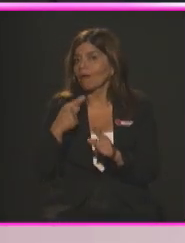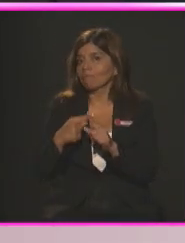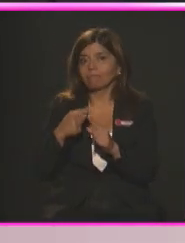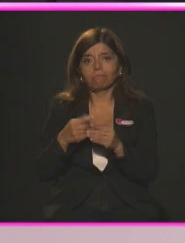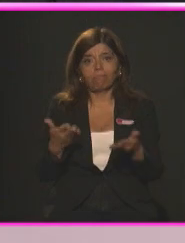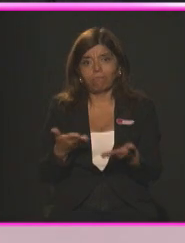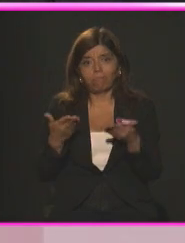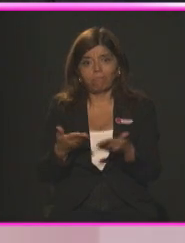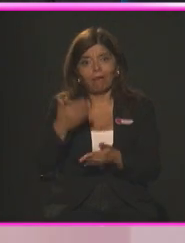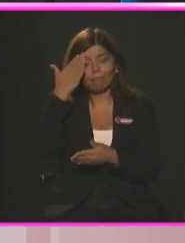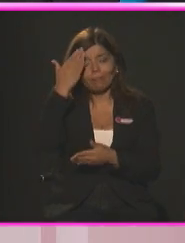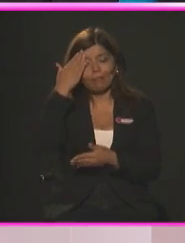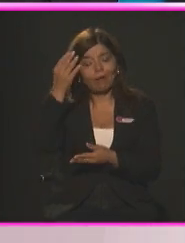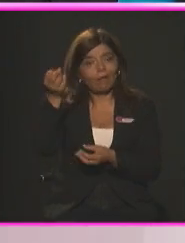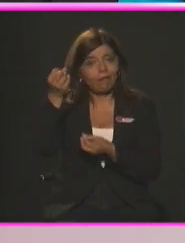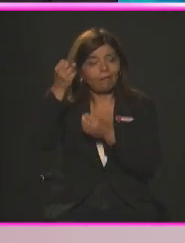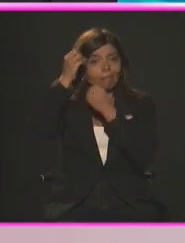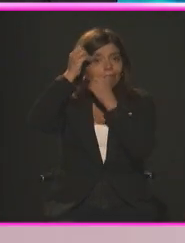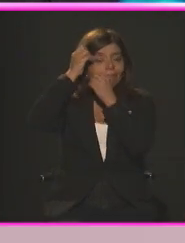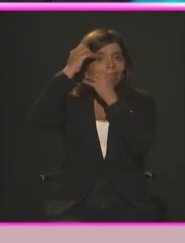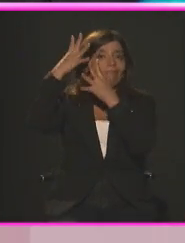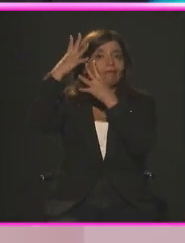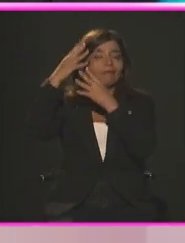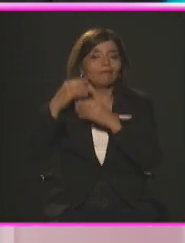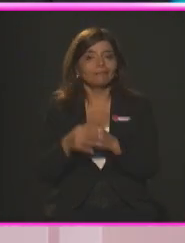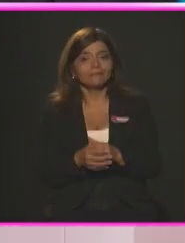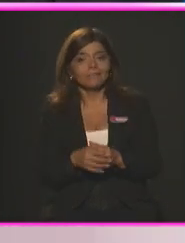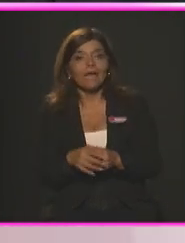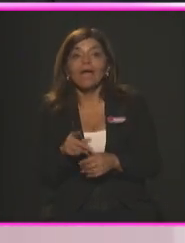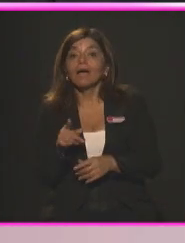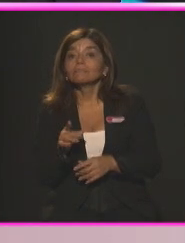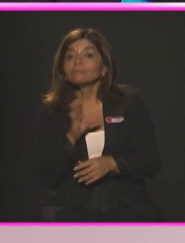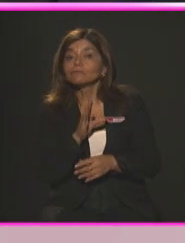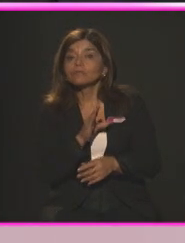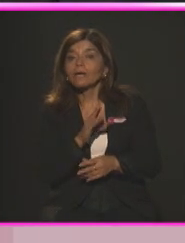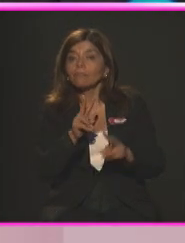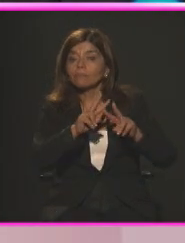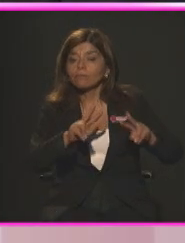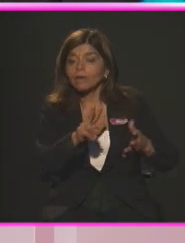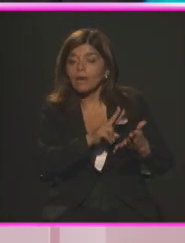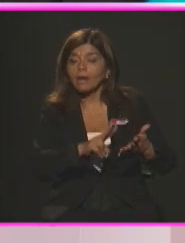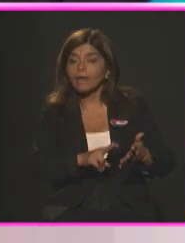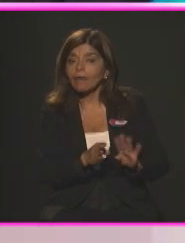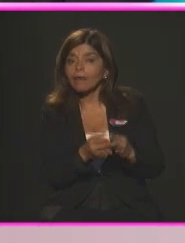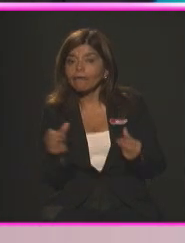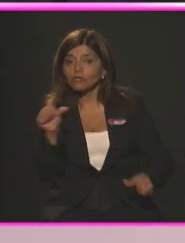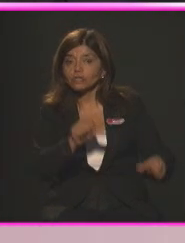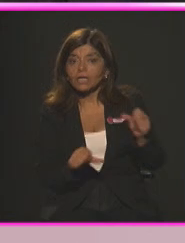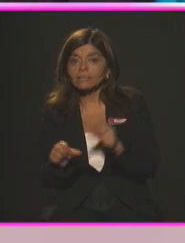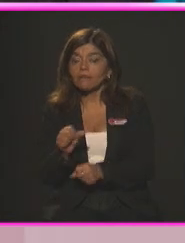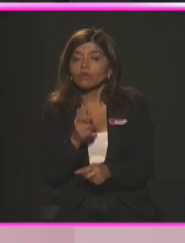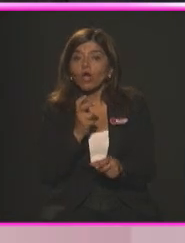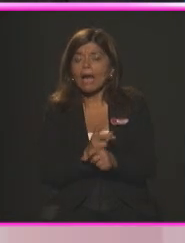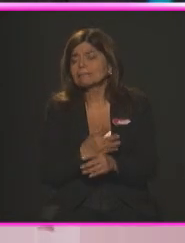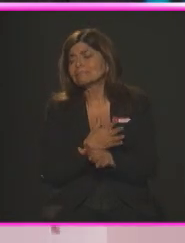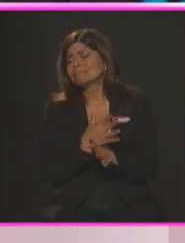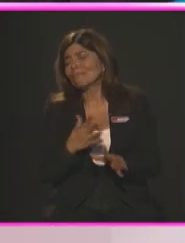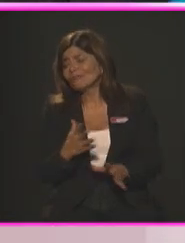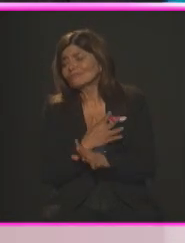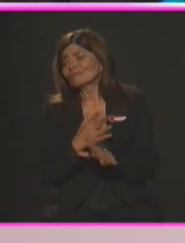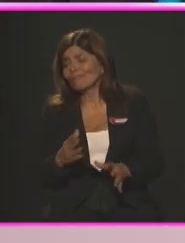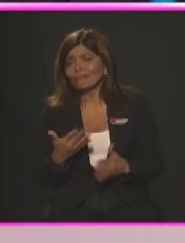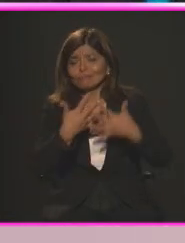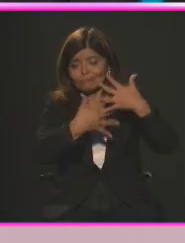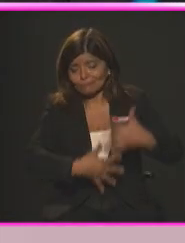convincing. But when we look to the scientific literature and the popular press, we found thousands of articles about how soda hurts